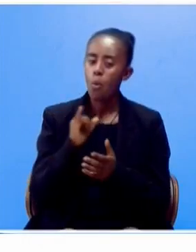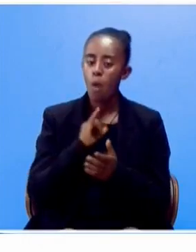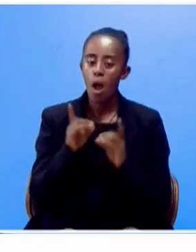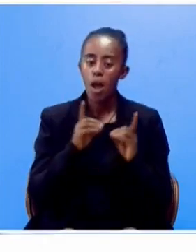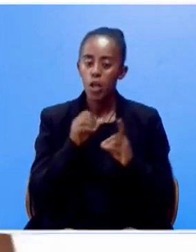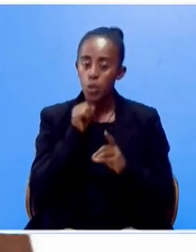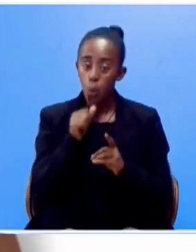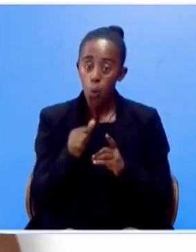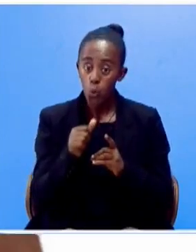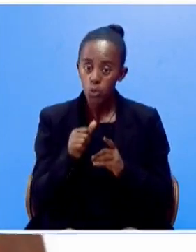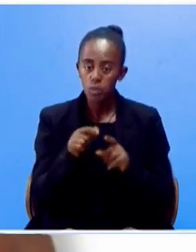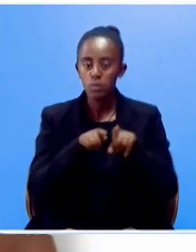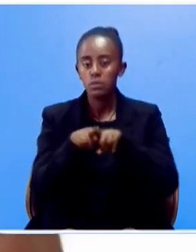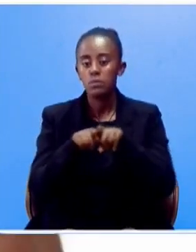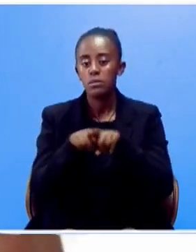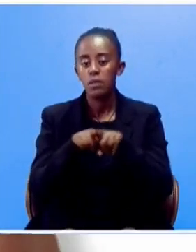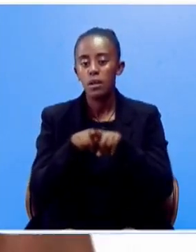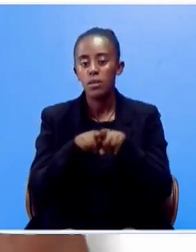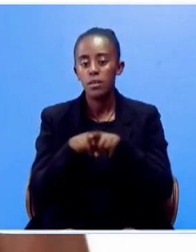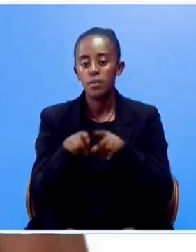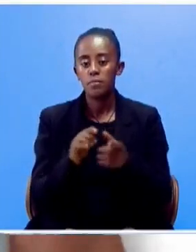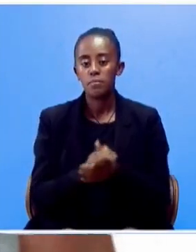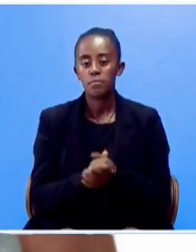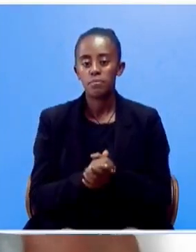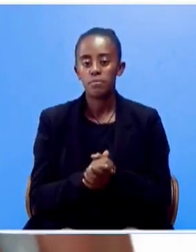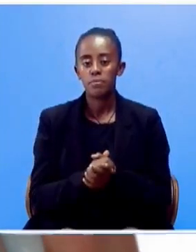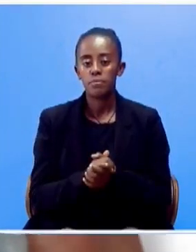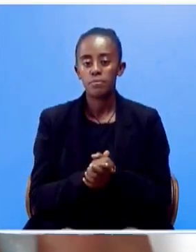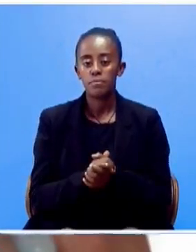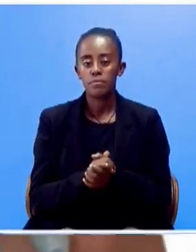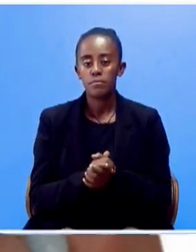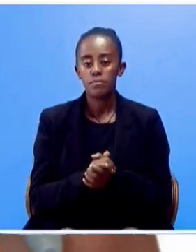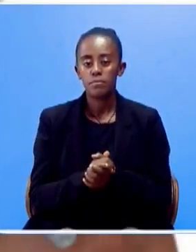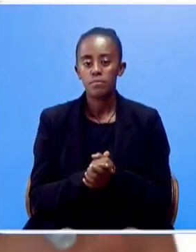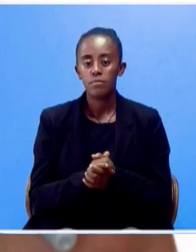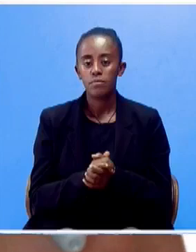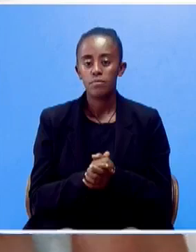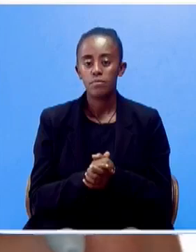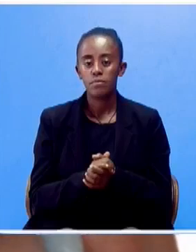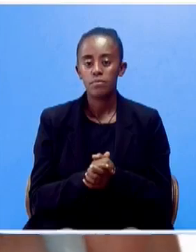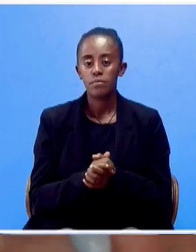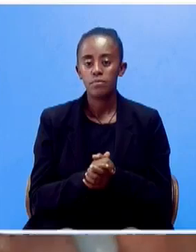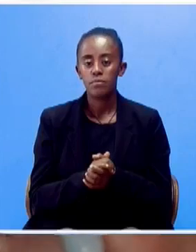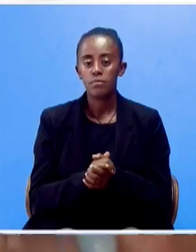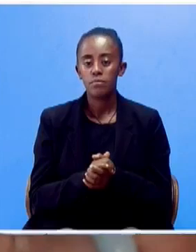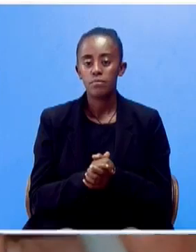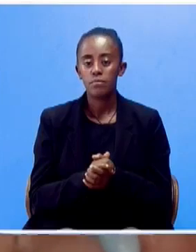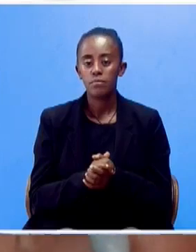oh, I don't agree. I don't